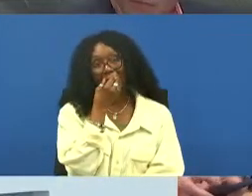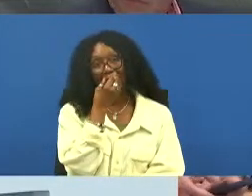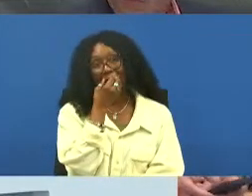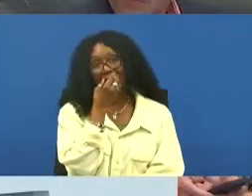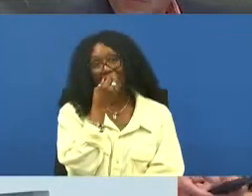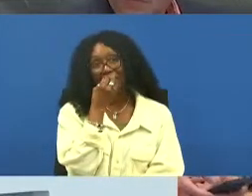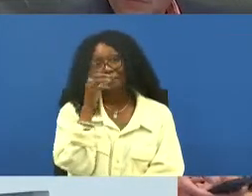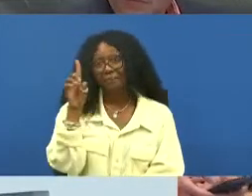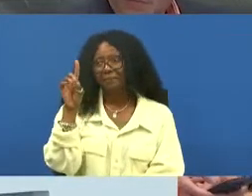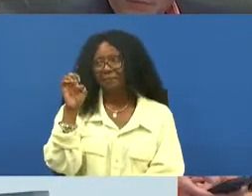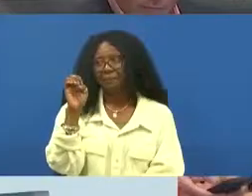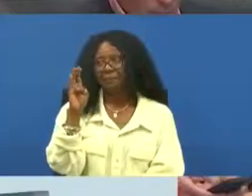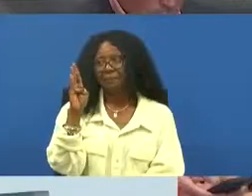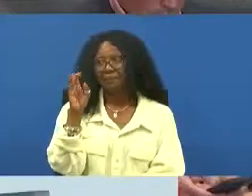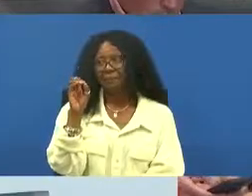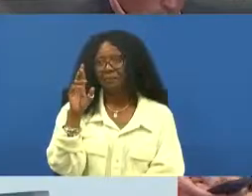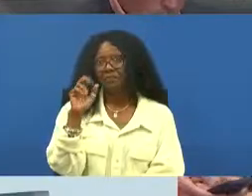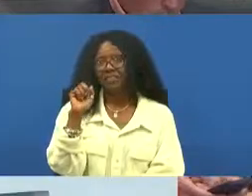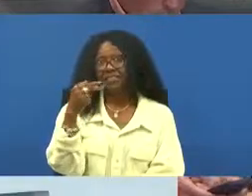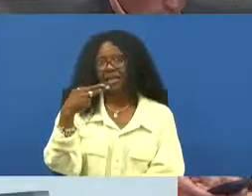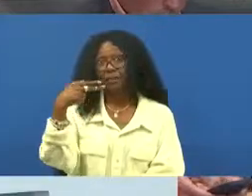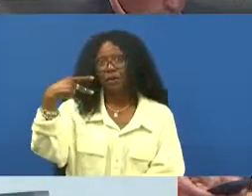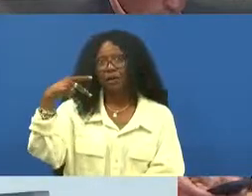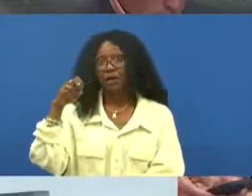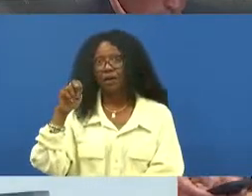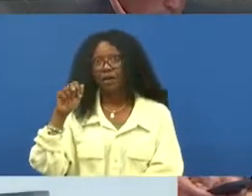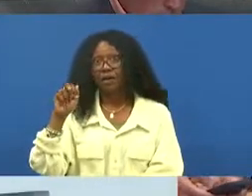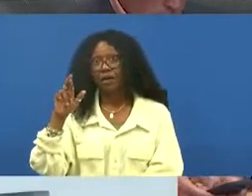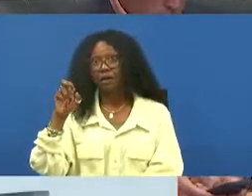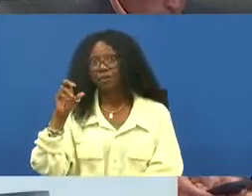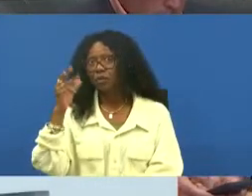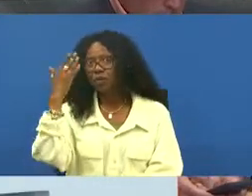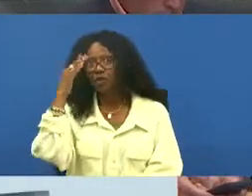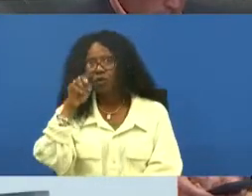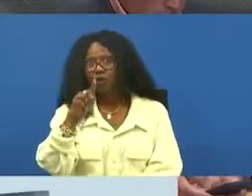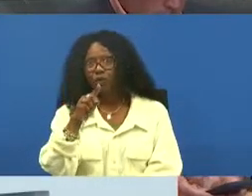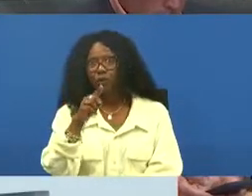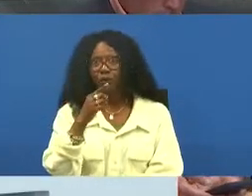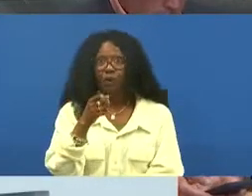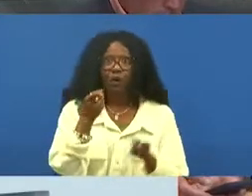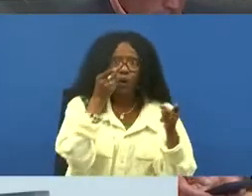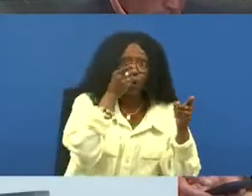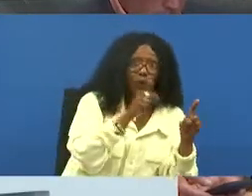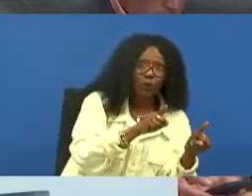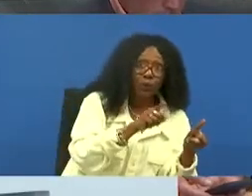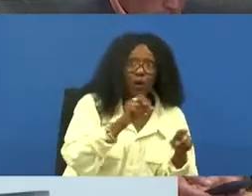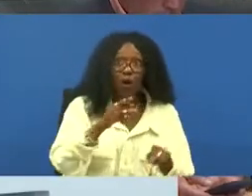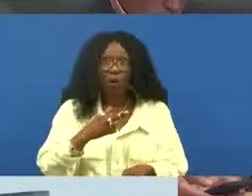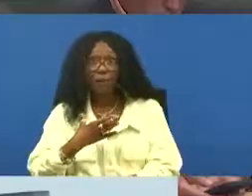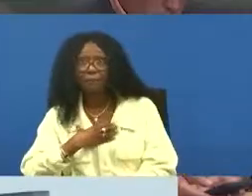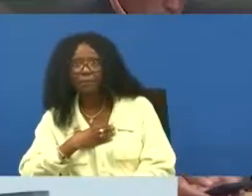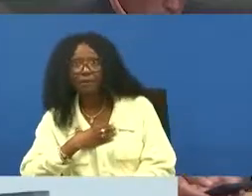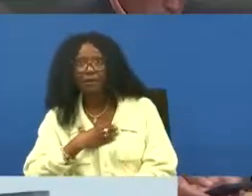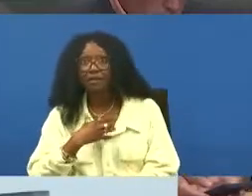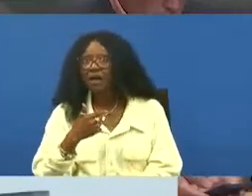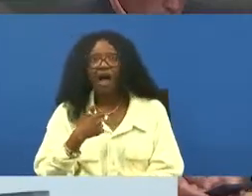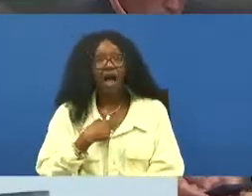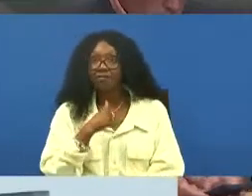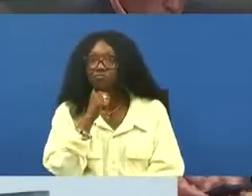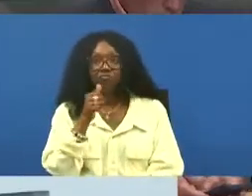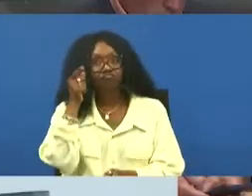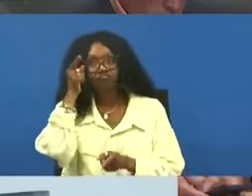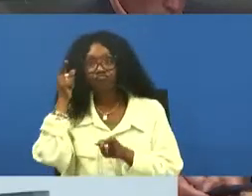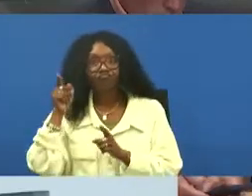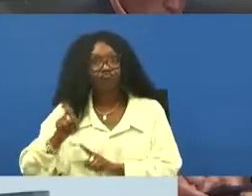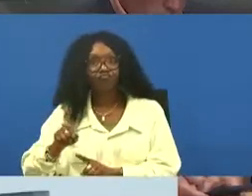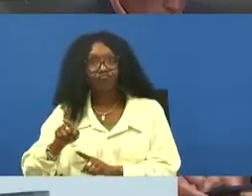Deborah Pearson? Okay, you didn't indicate whether you were opposed or in favor, so I was gonna have you last, but No problem. please. I am opposed.